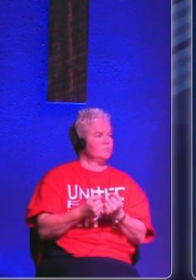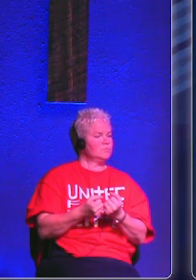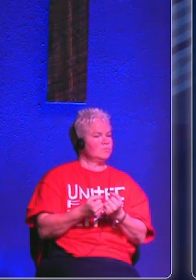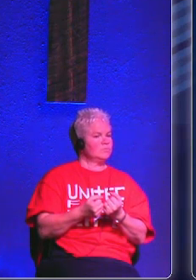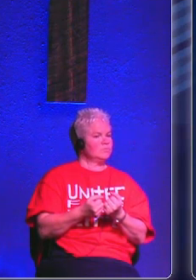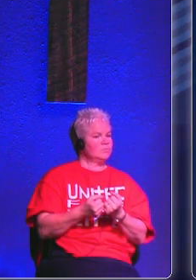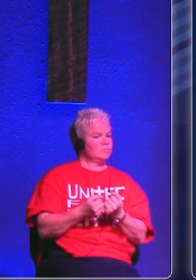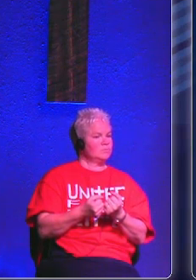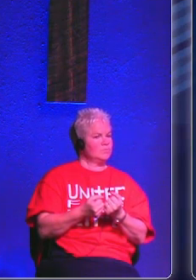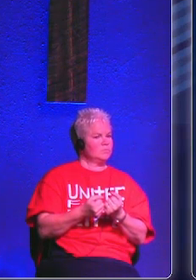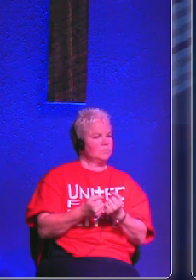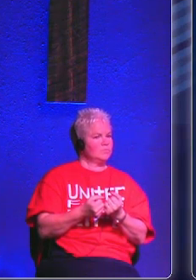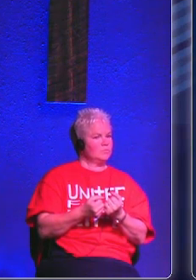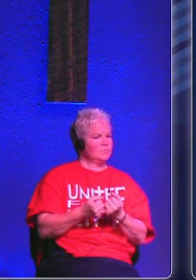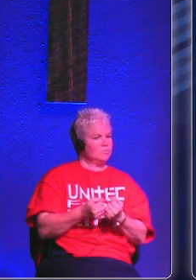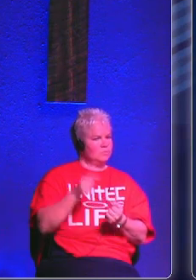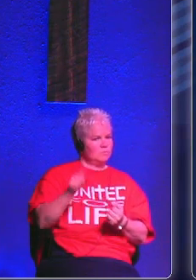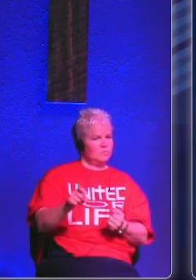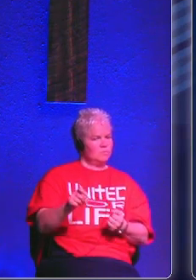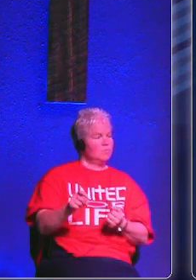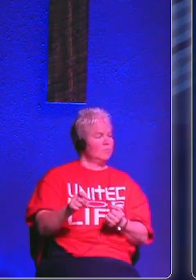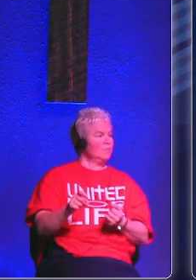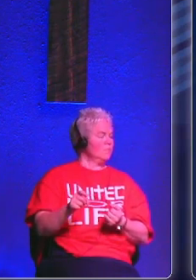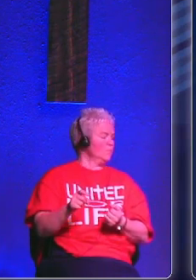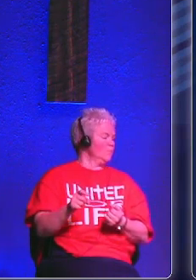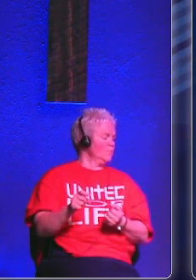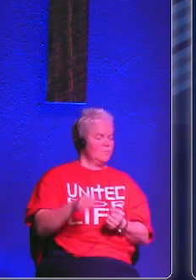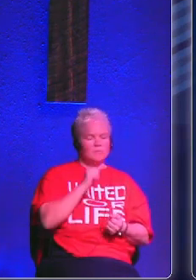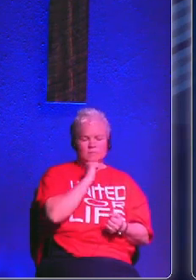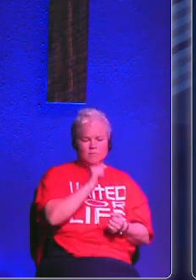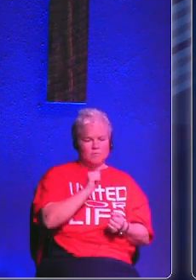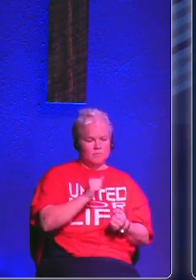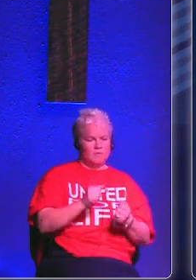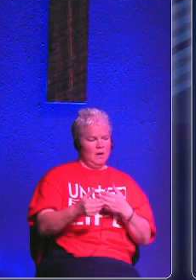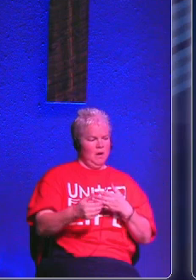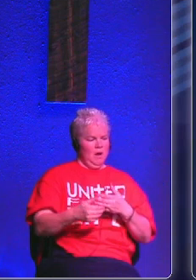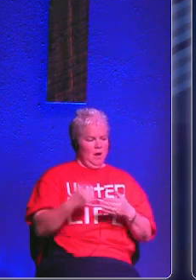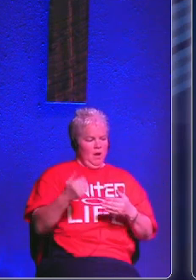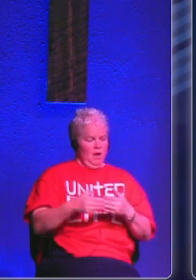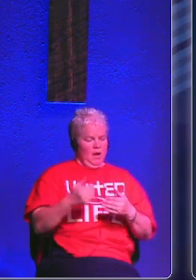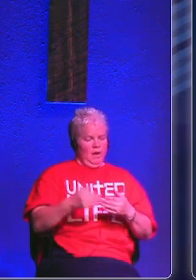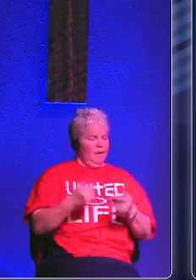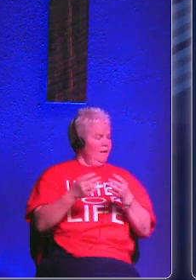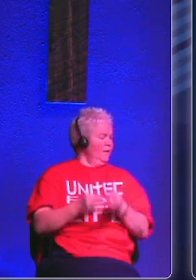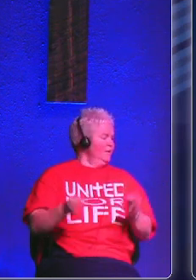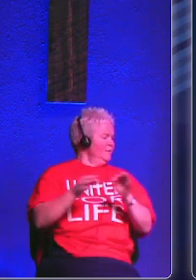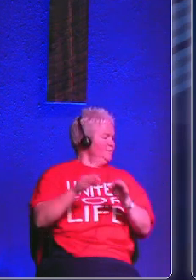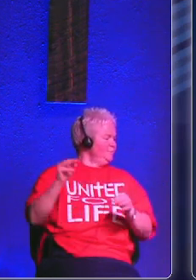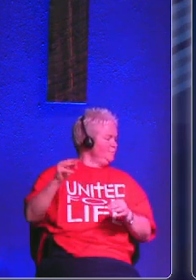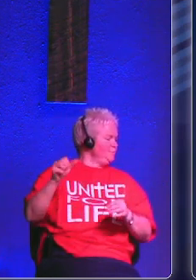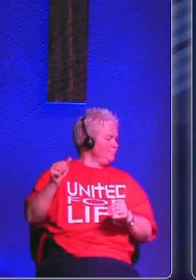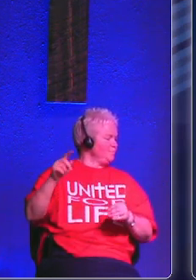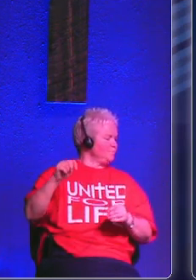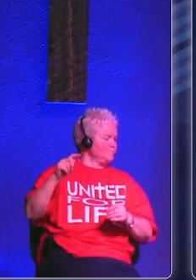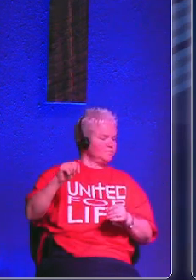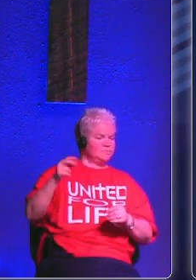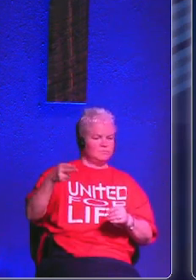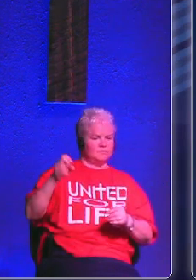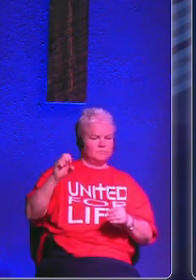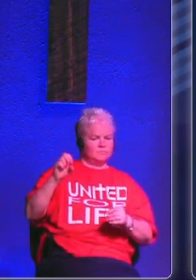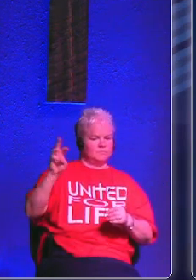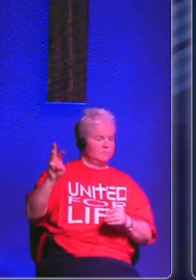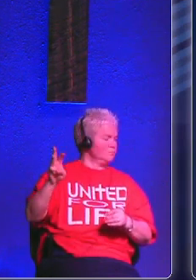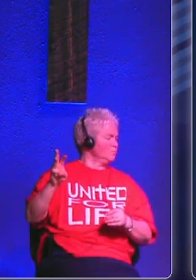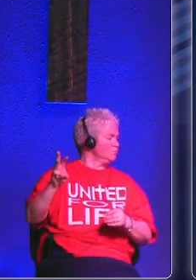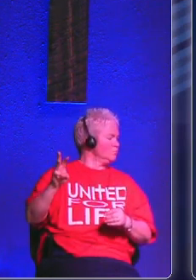stuff. But you don't take a break from this. It's not easy, but it's important. Let's look at Matthew 16,